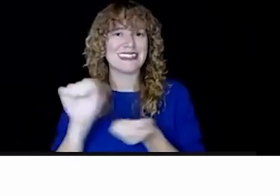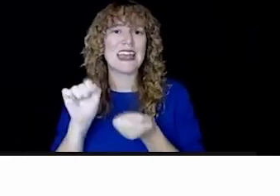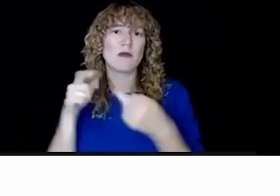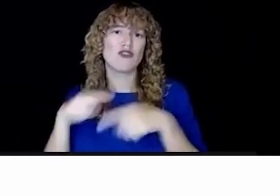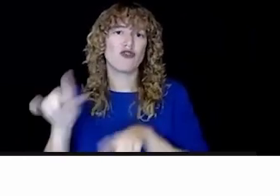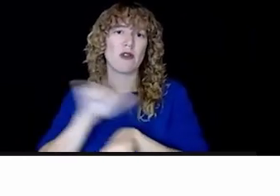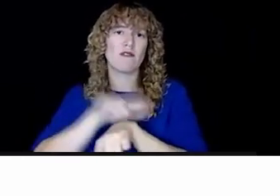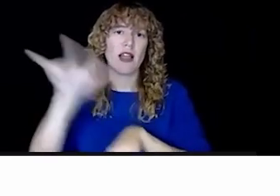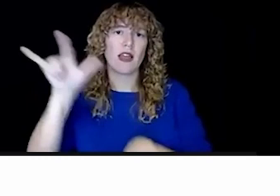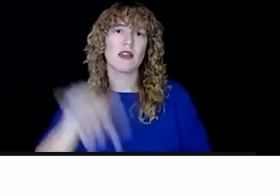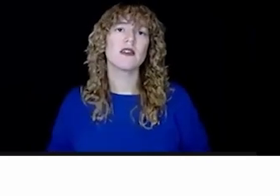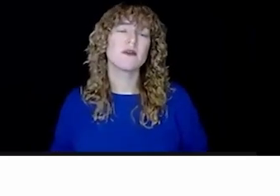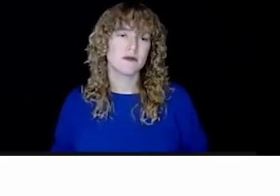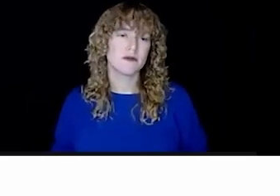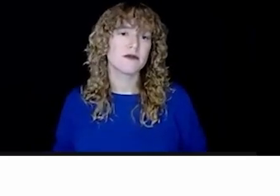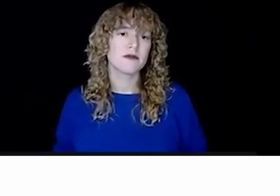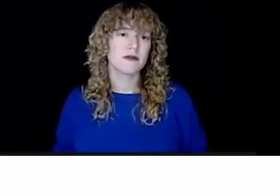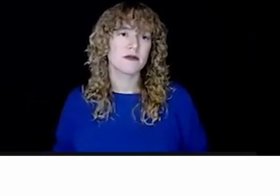travel.